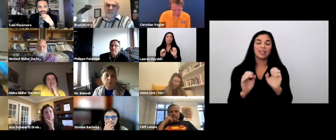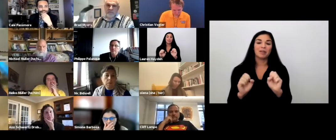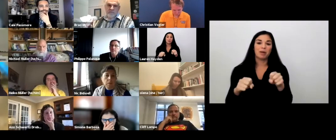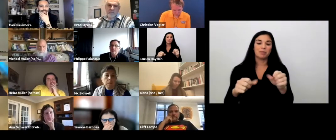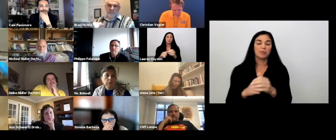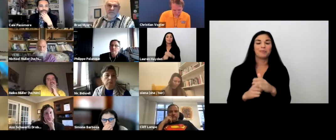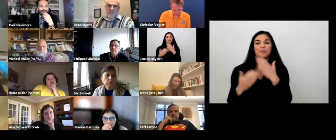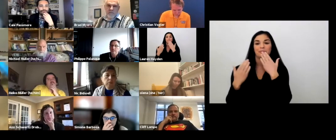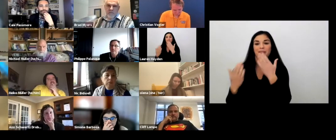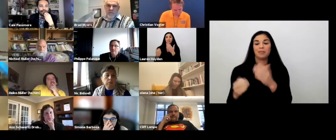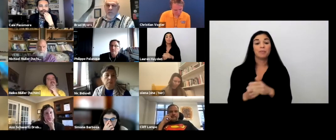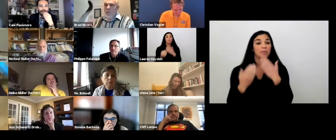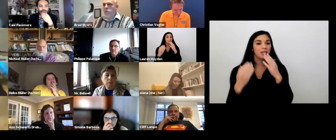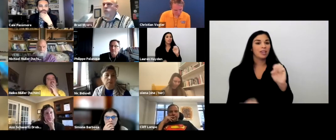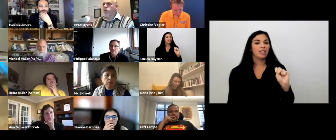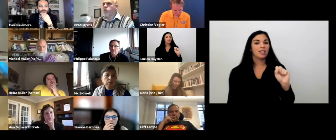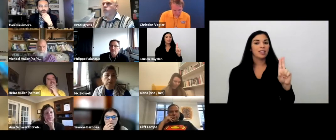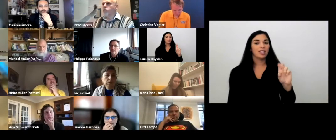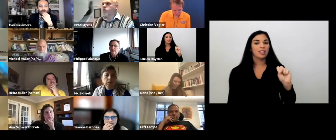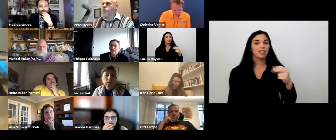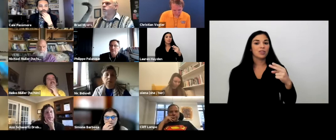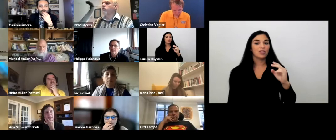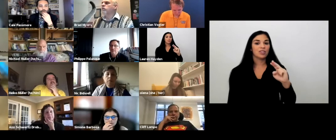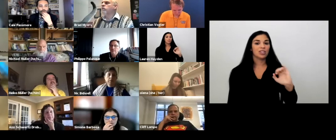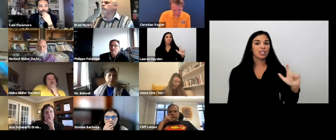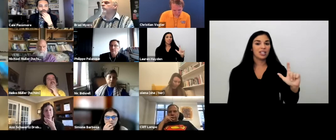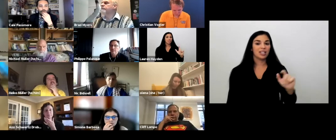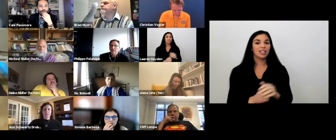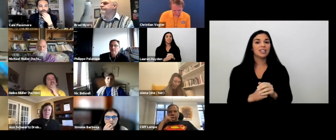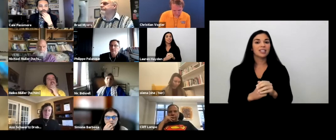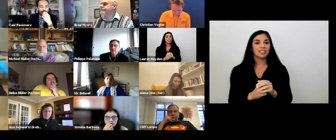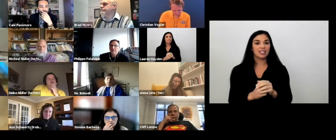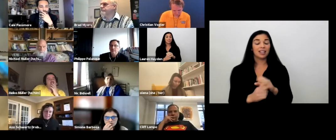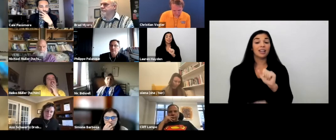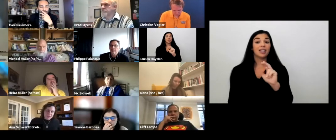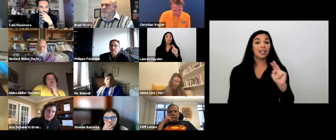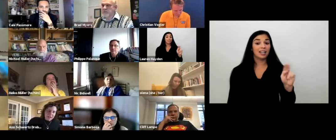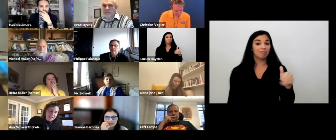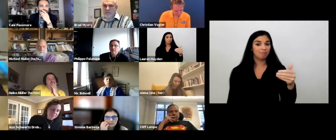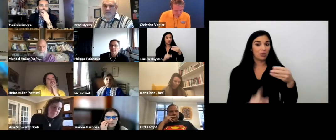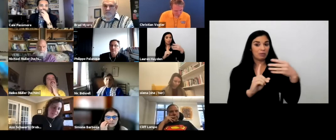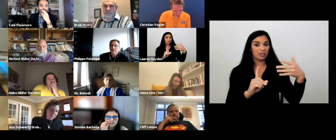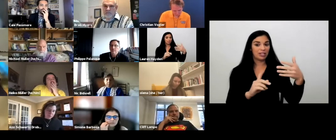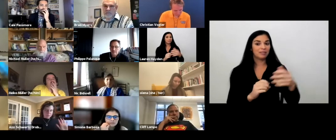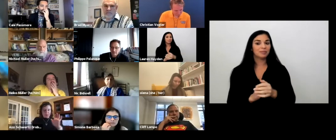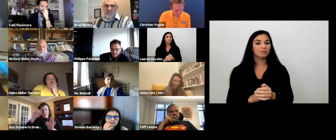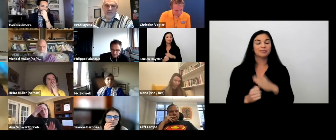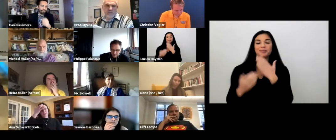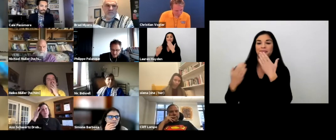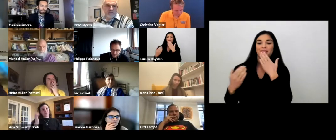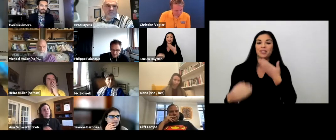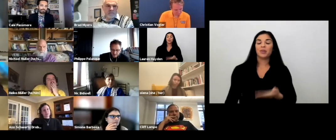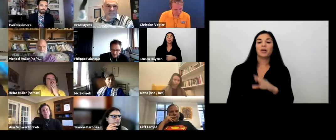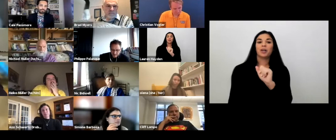Thanks, Ishio. And would you like to build on that? Thank you. I'm Ann Schwartz-Drabness. I'm